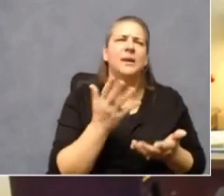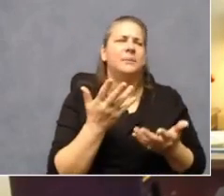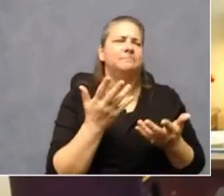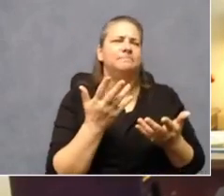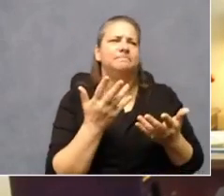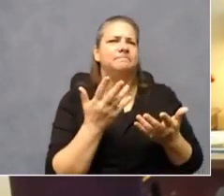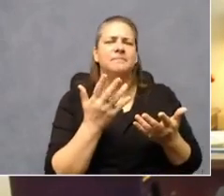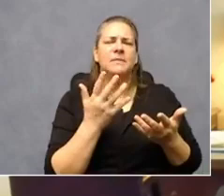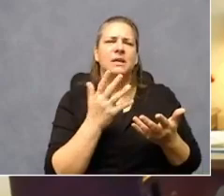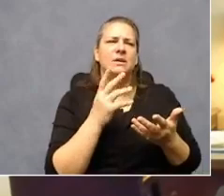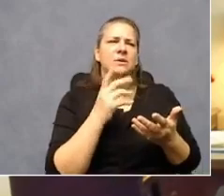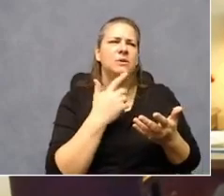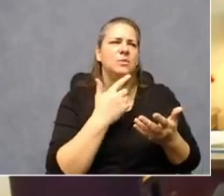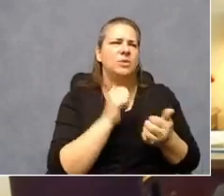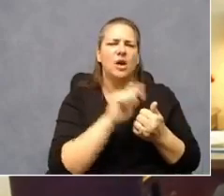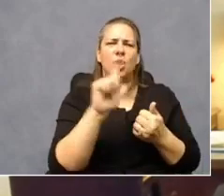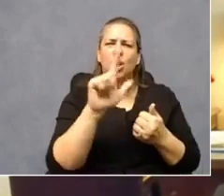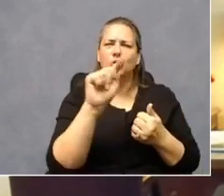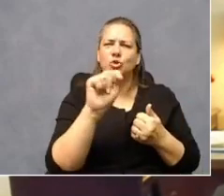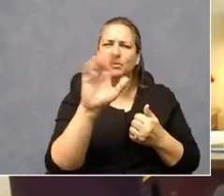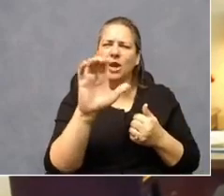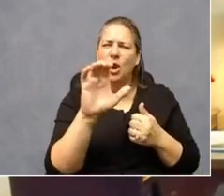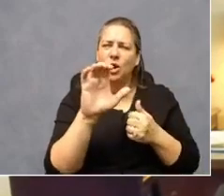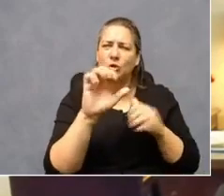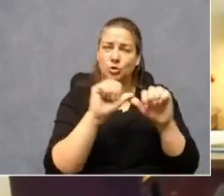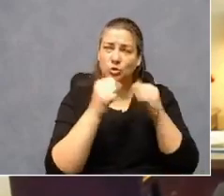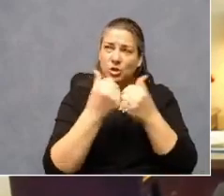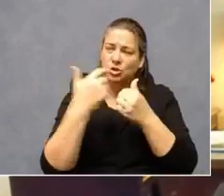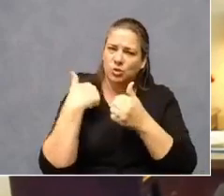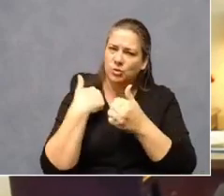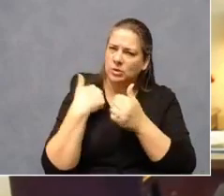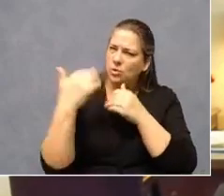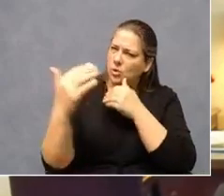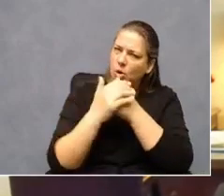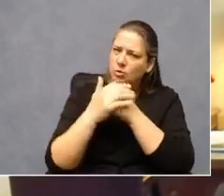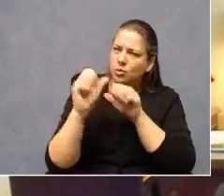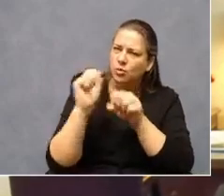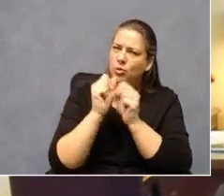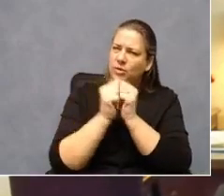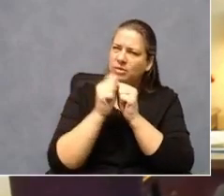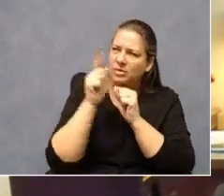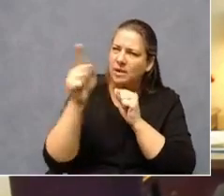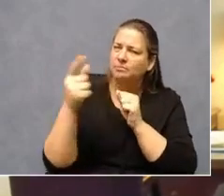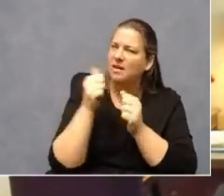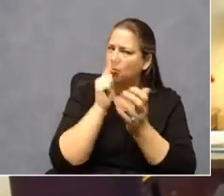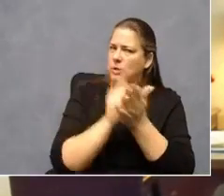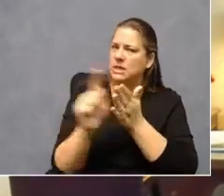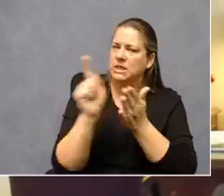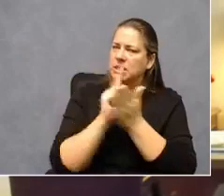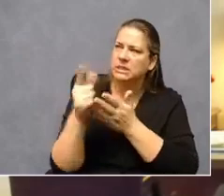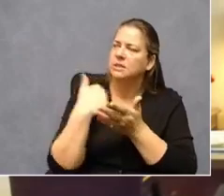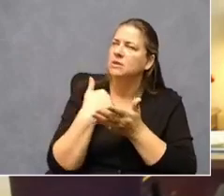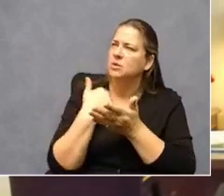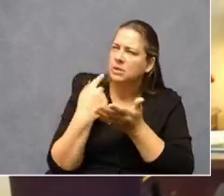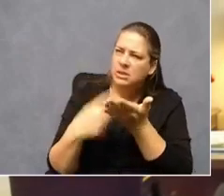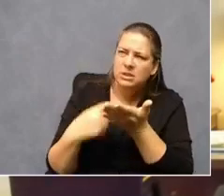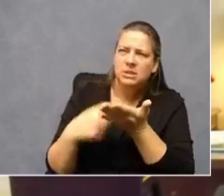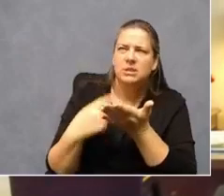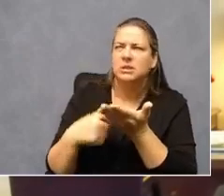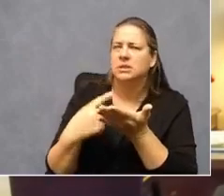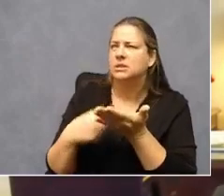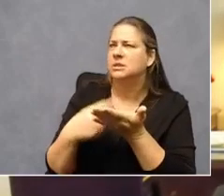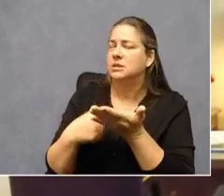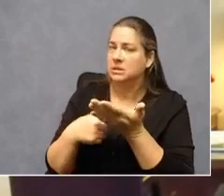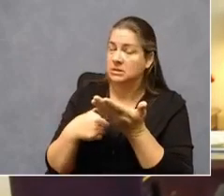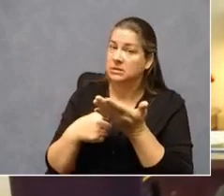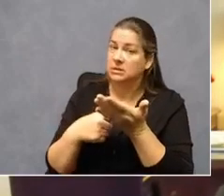care associations, as we are on the phone with them at least weekly and often many times in a week